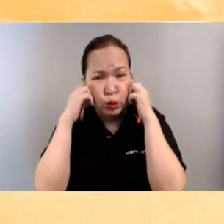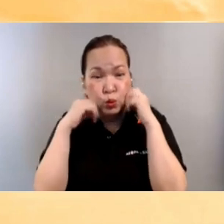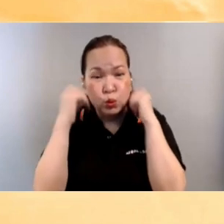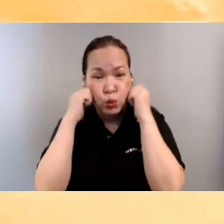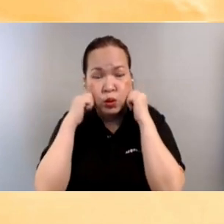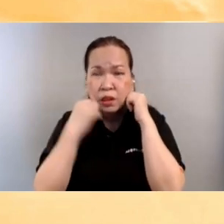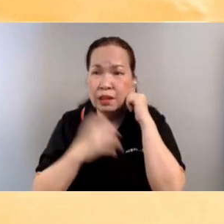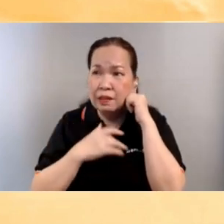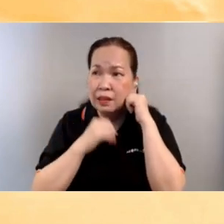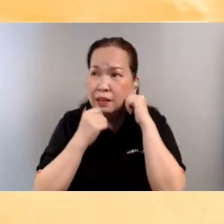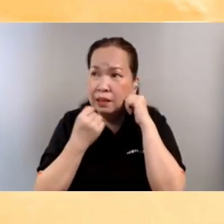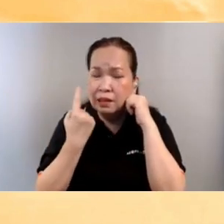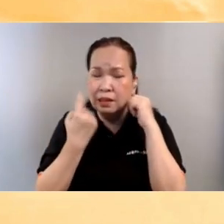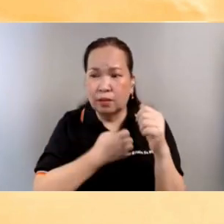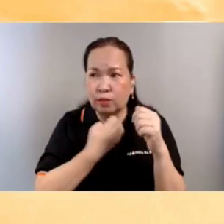mixed feelings.